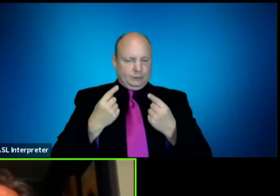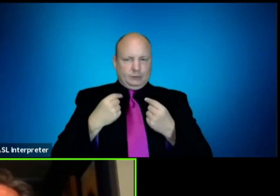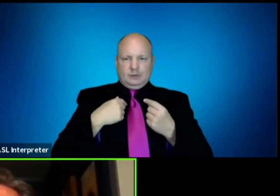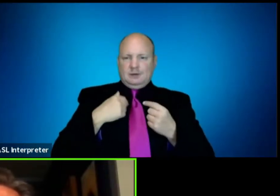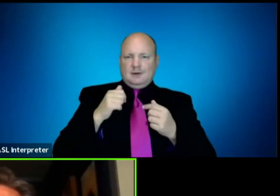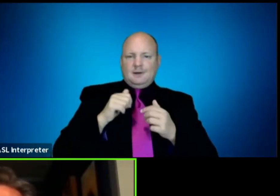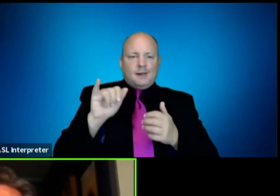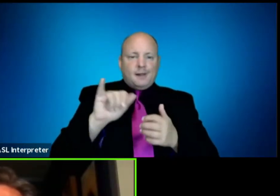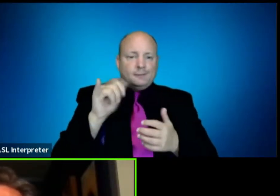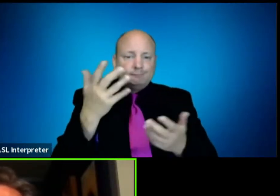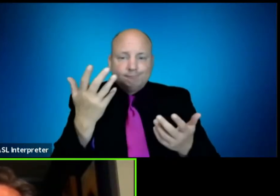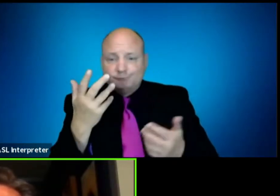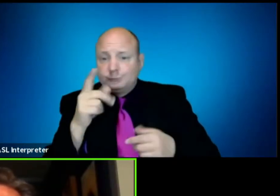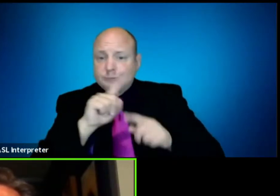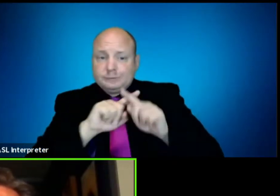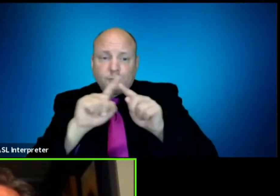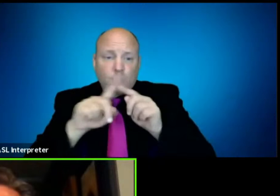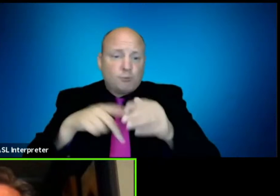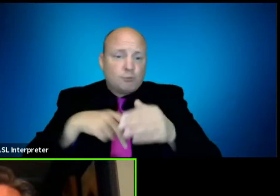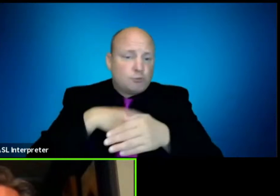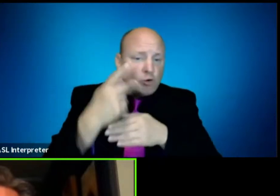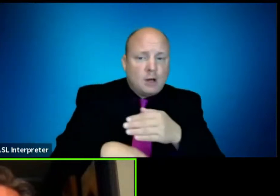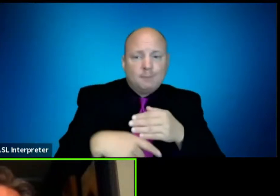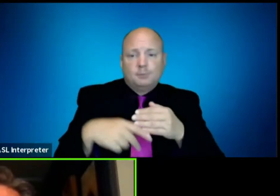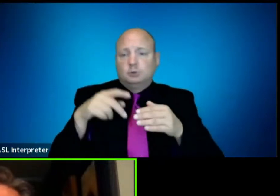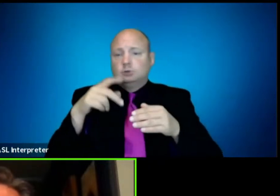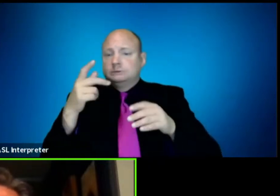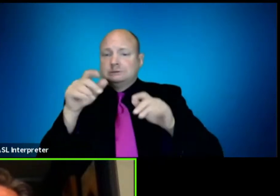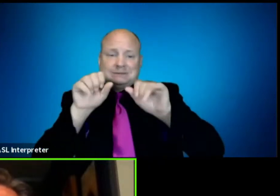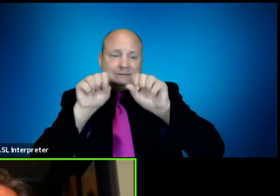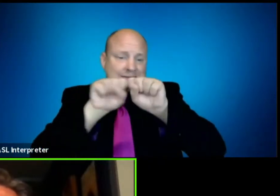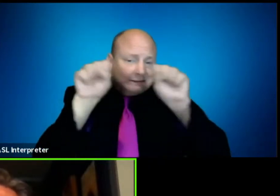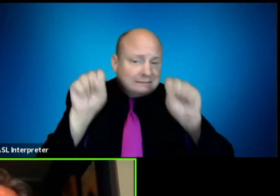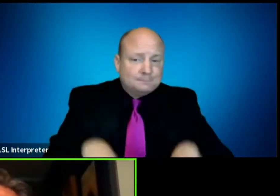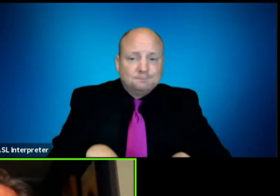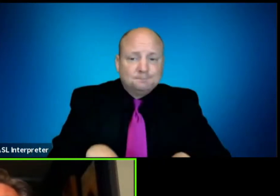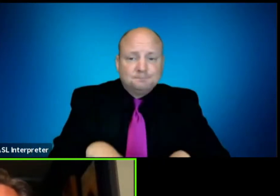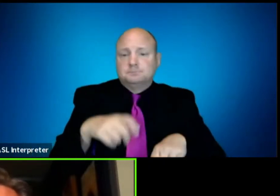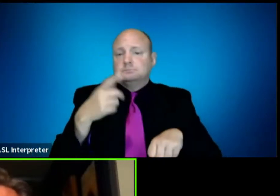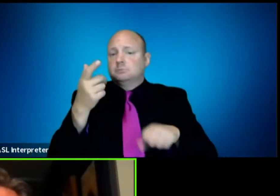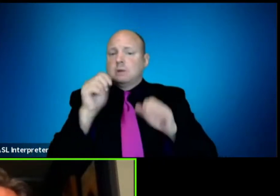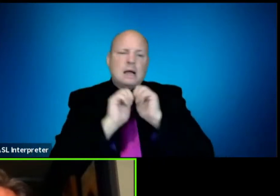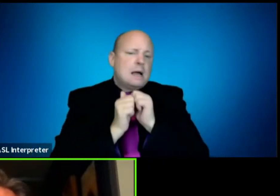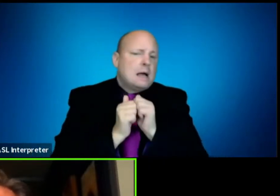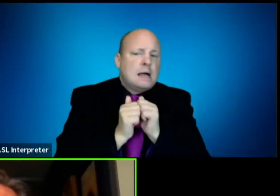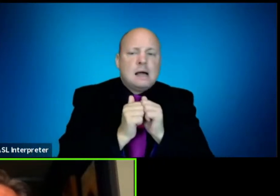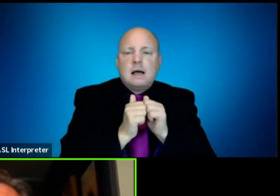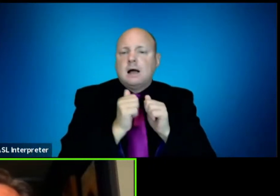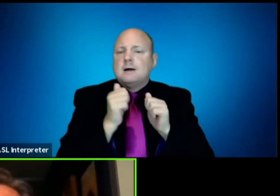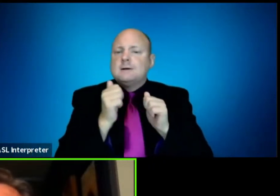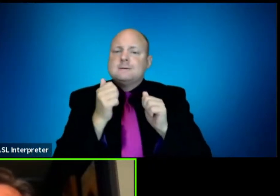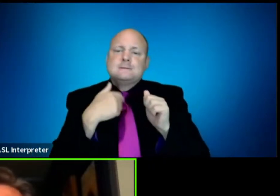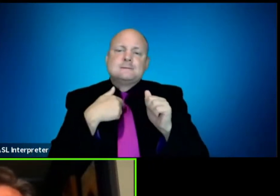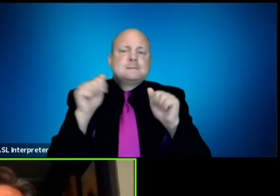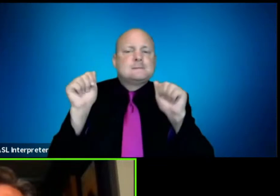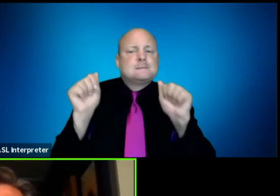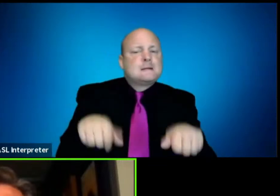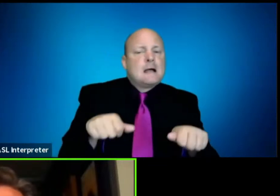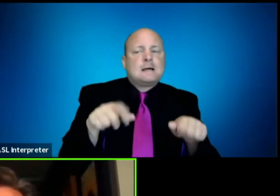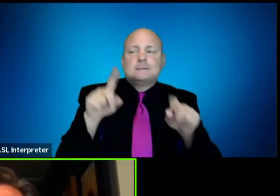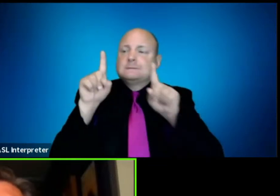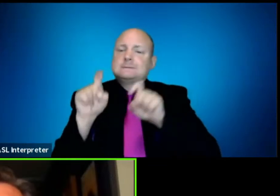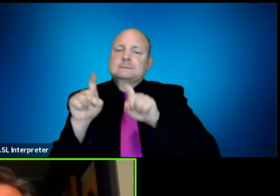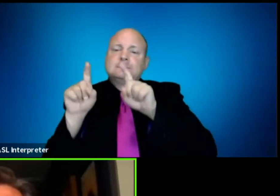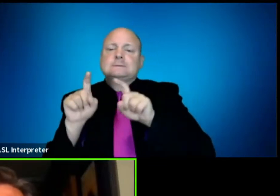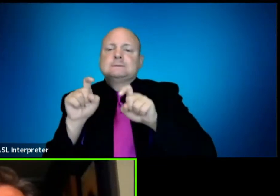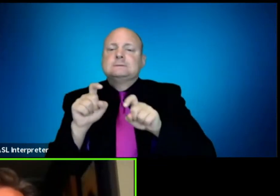is exposed to the virus, they're tested at certain intervals following that, so they can stay in school, because we can pick up the disease early.